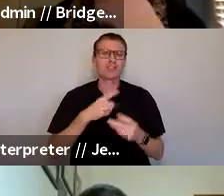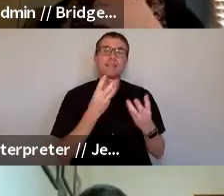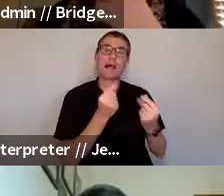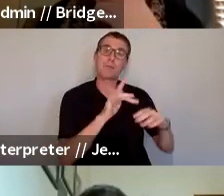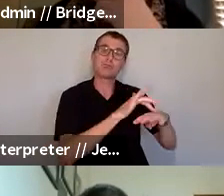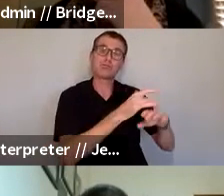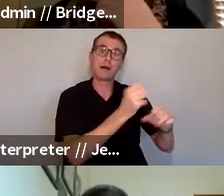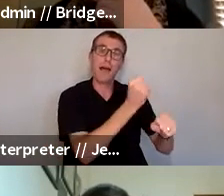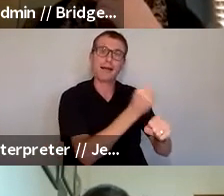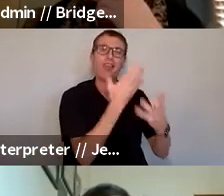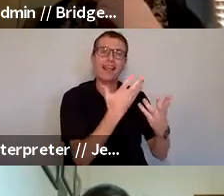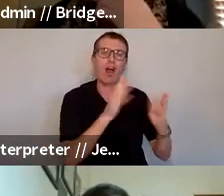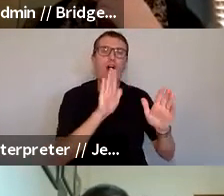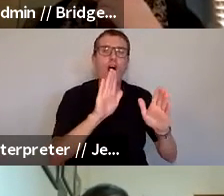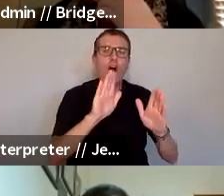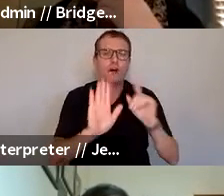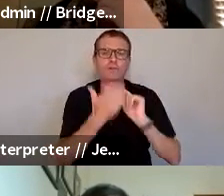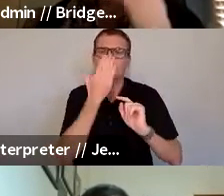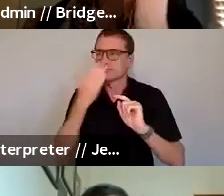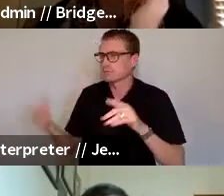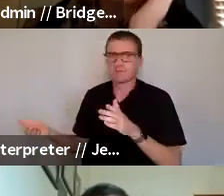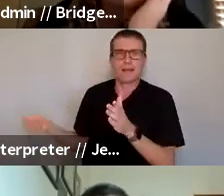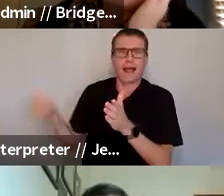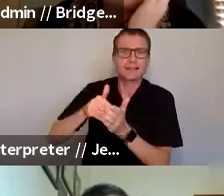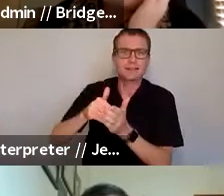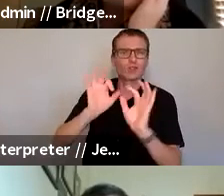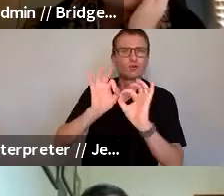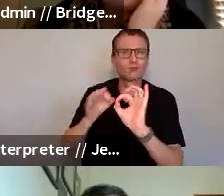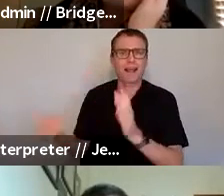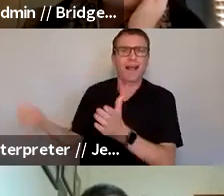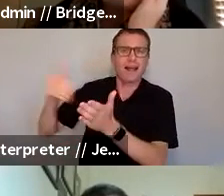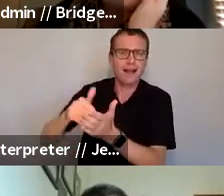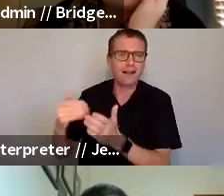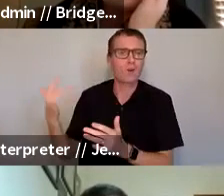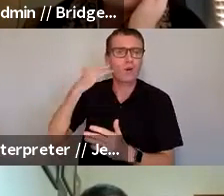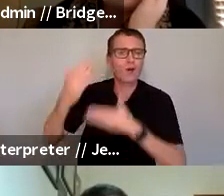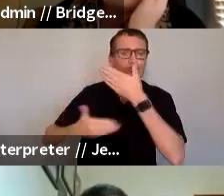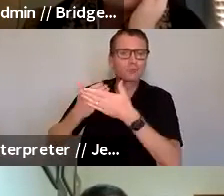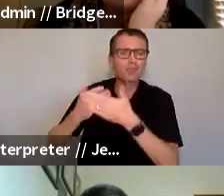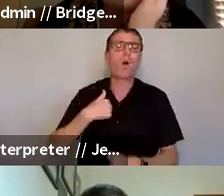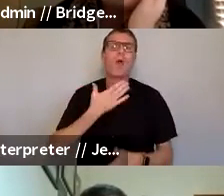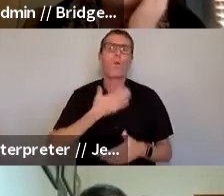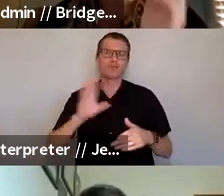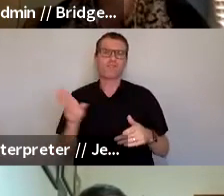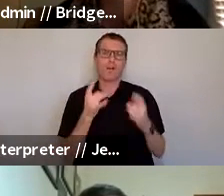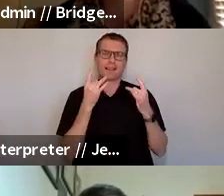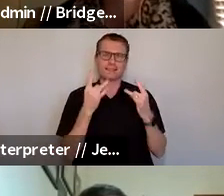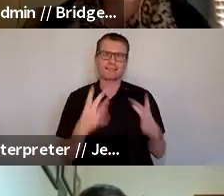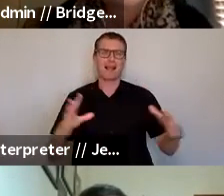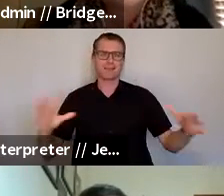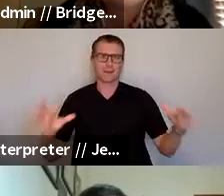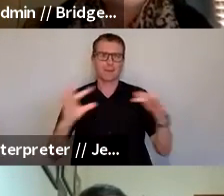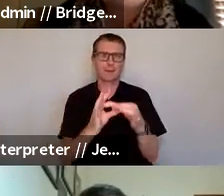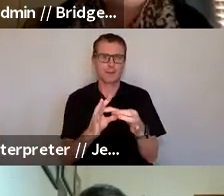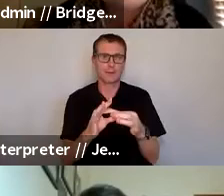that's the bit that worries me, how we can maintain that so that our audiences aren't left behind. You know, I mean, I guess blind people can always